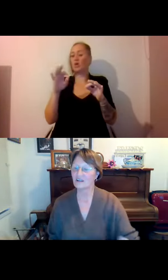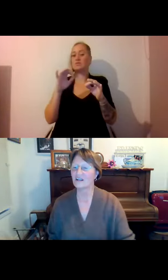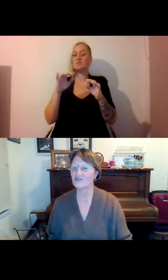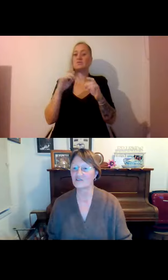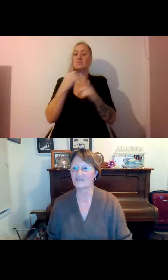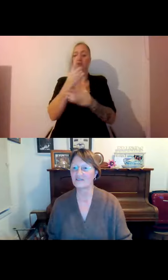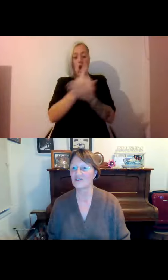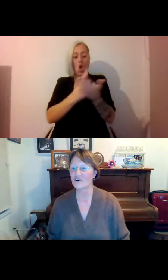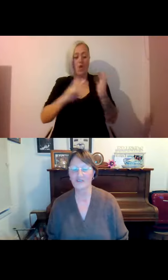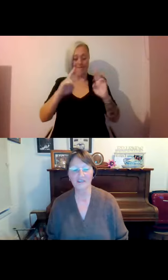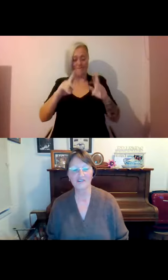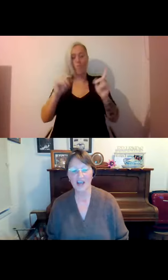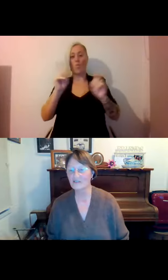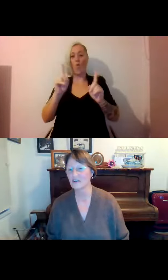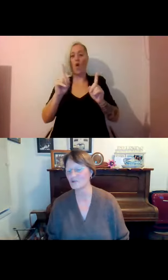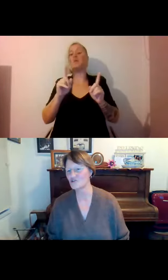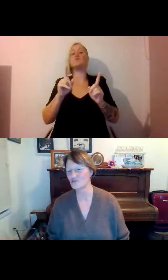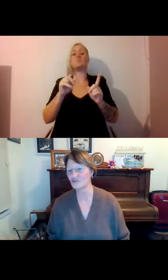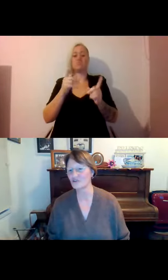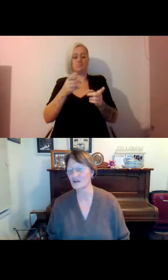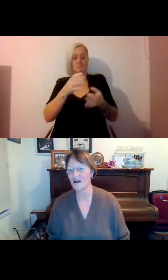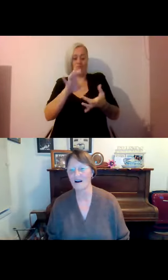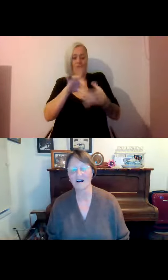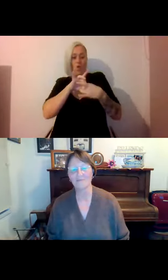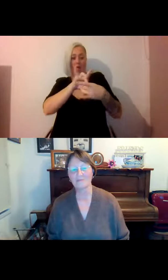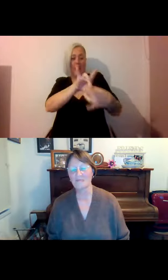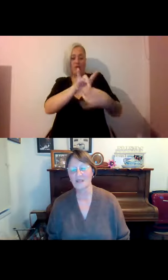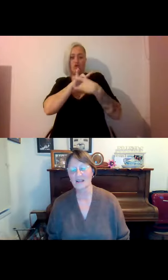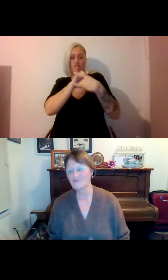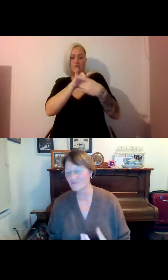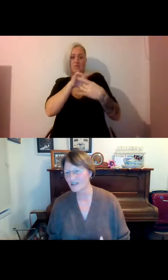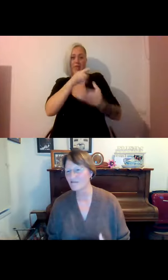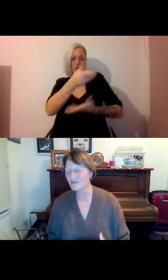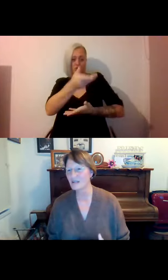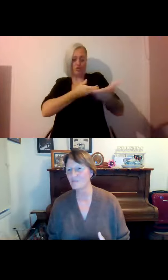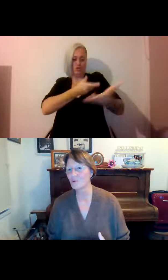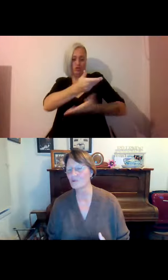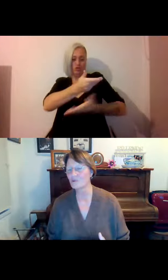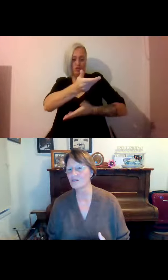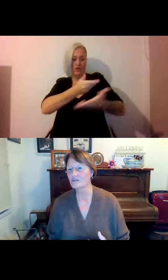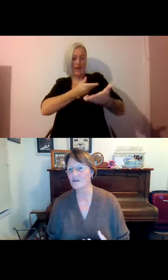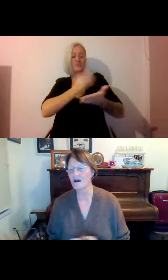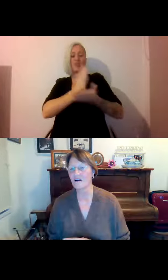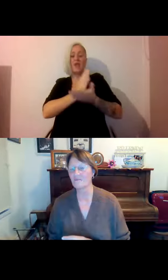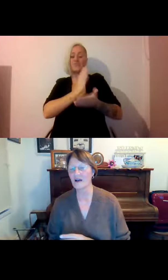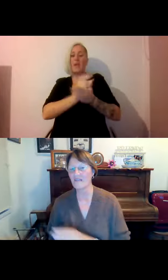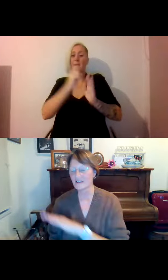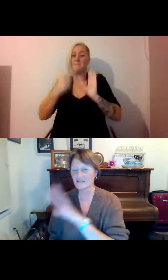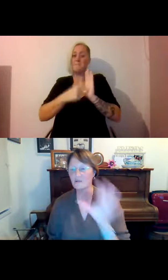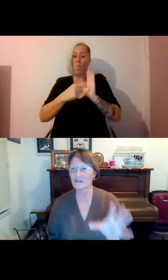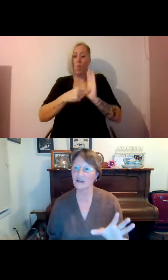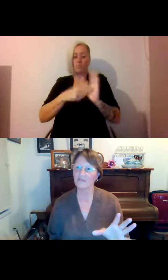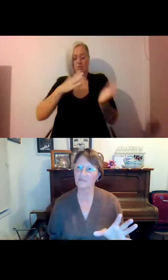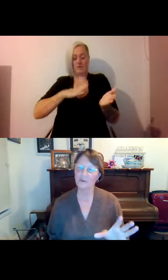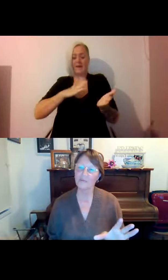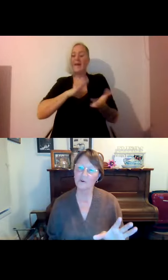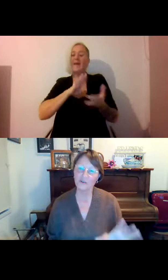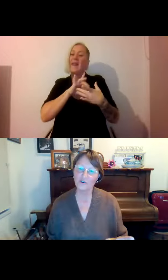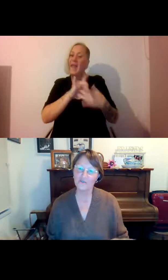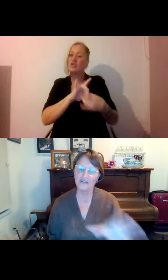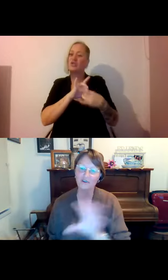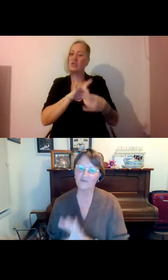for connection. So the chat that we do is really, really important. And that's something that for